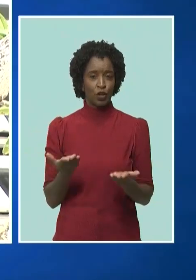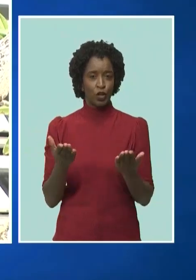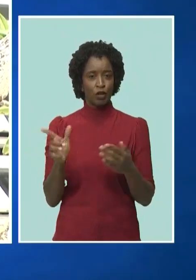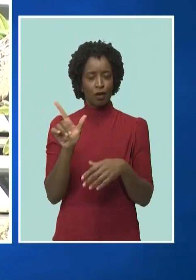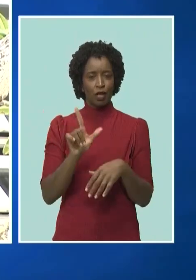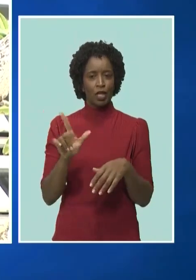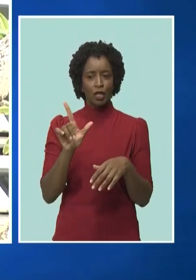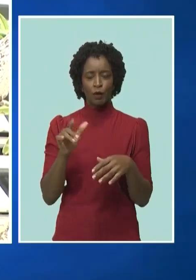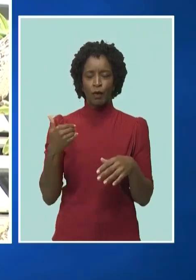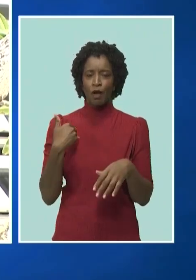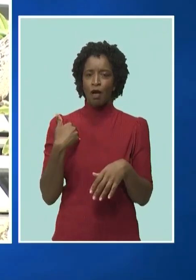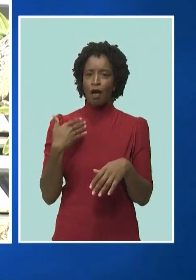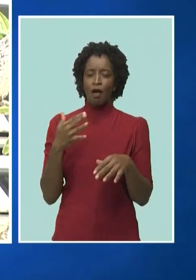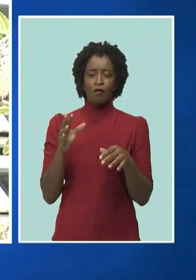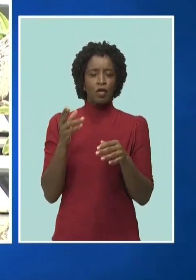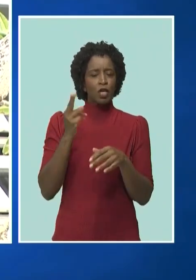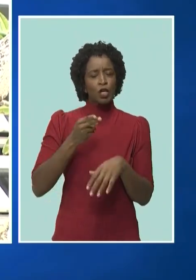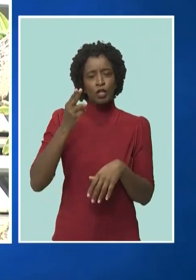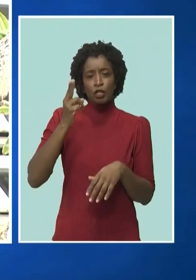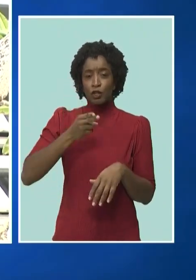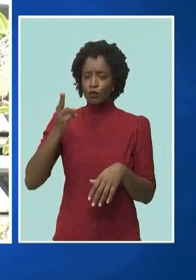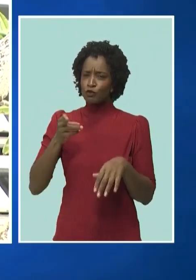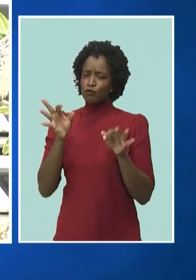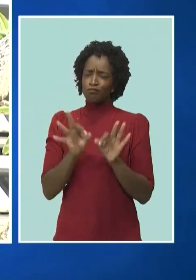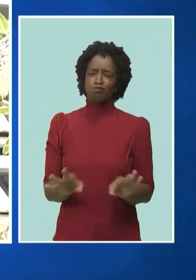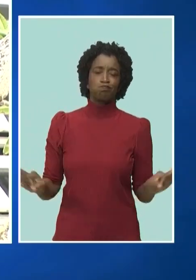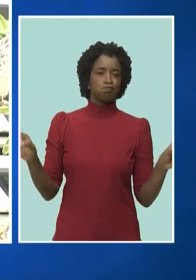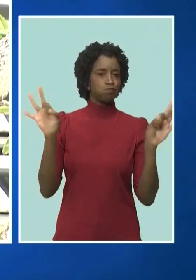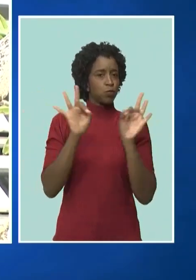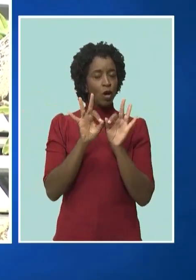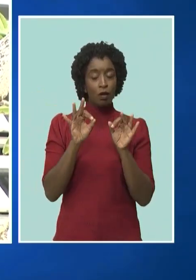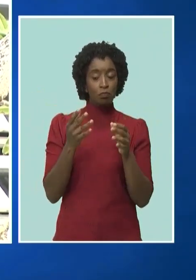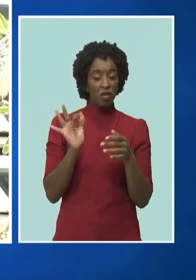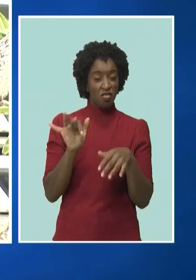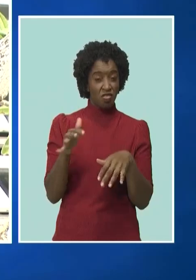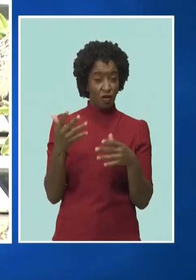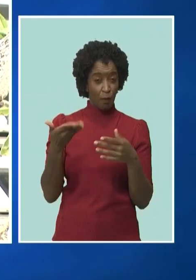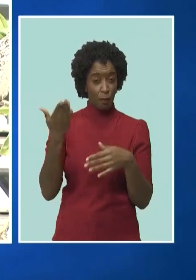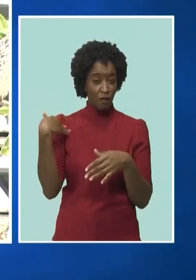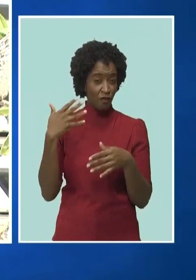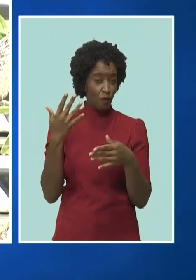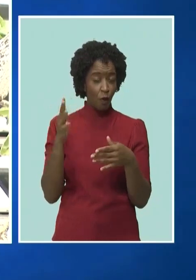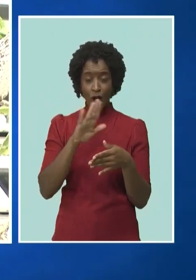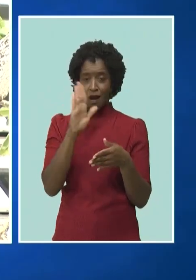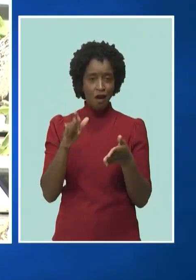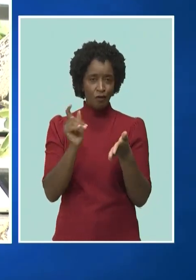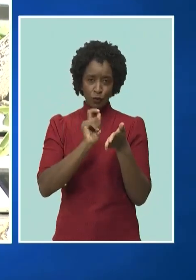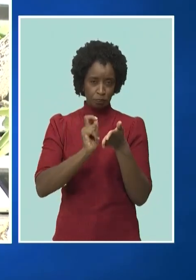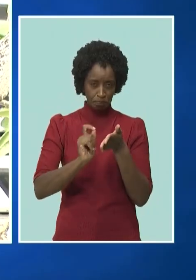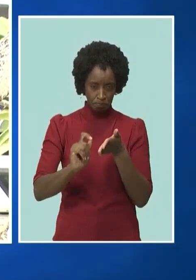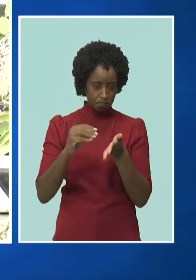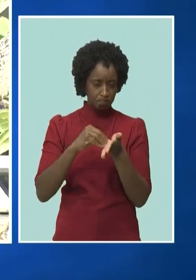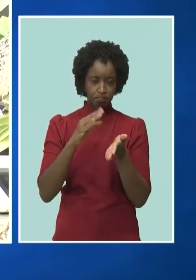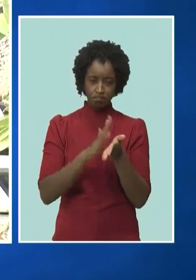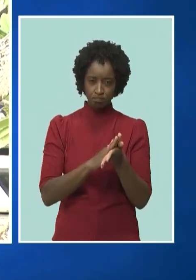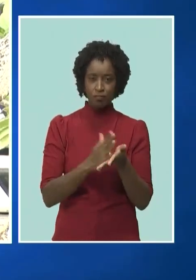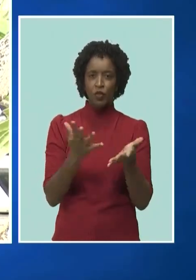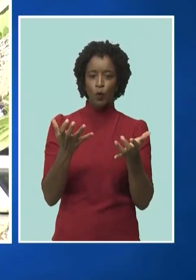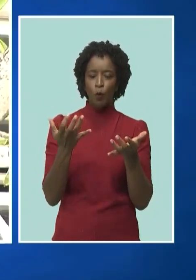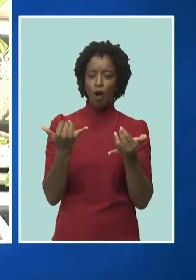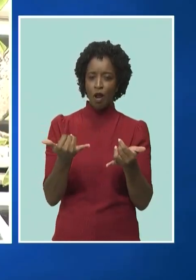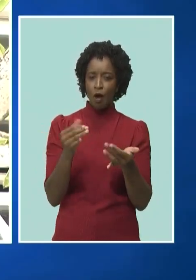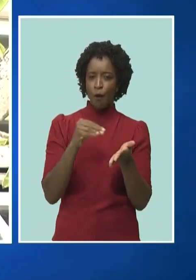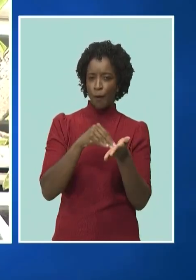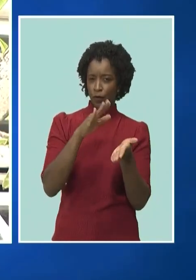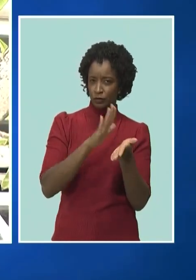never documented. The time capsule will store some of these stories and memories for future generations. Permanent